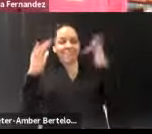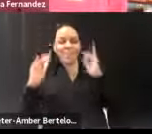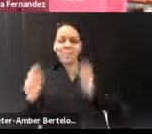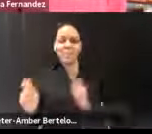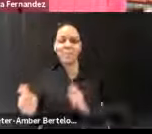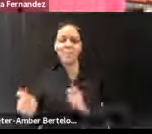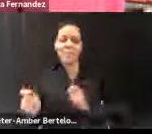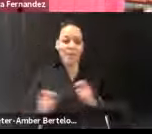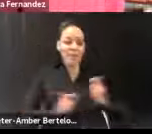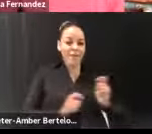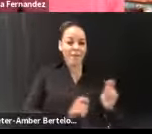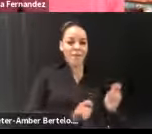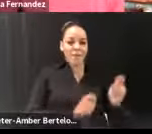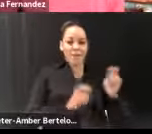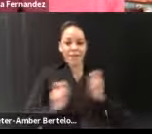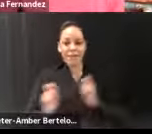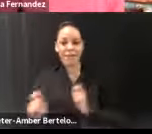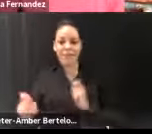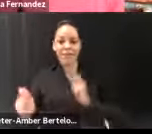trees.